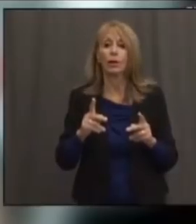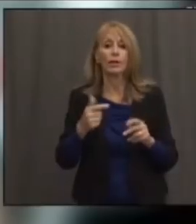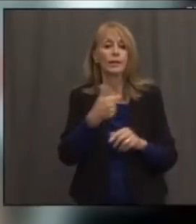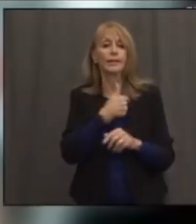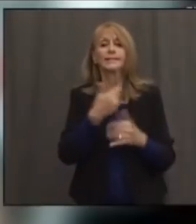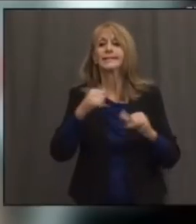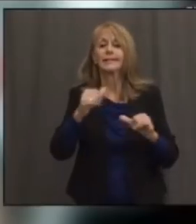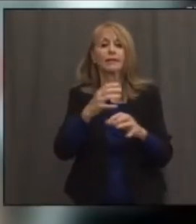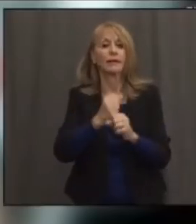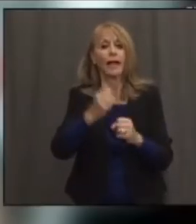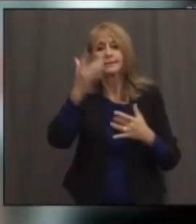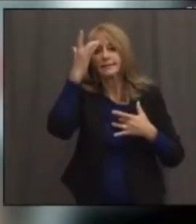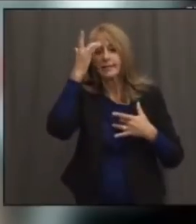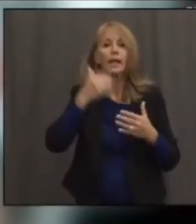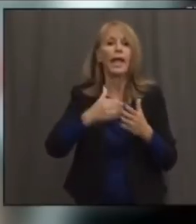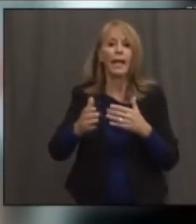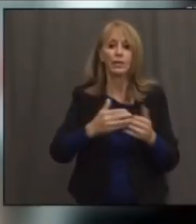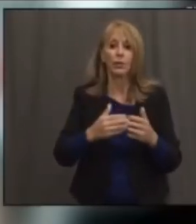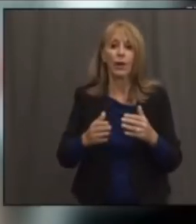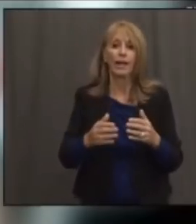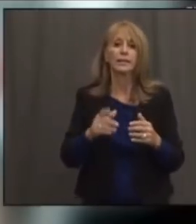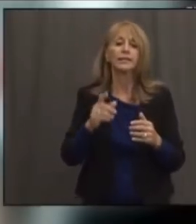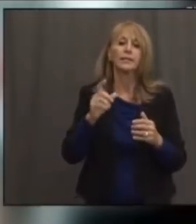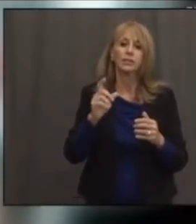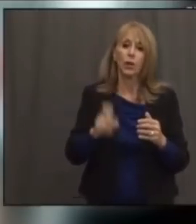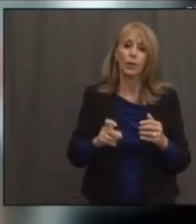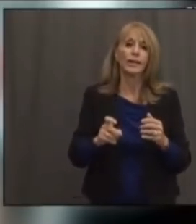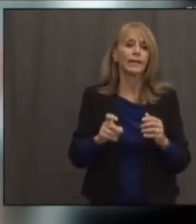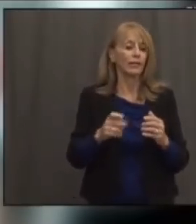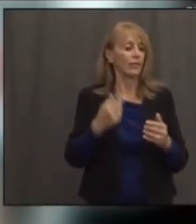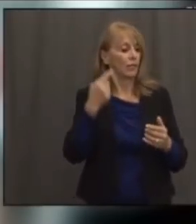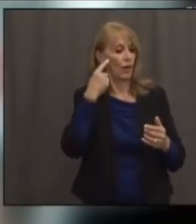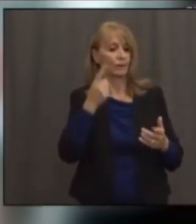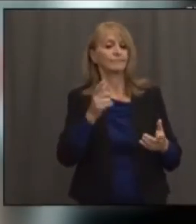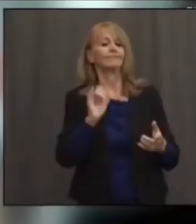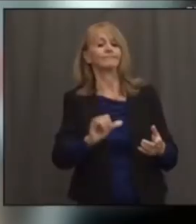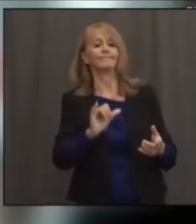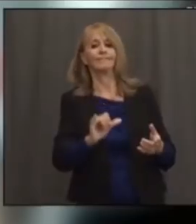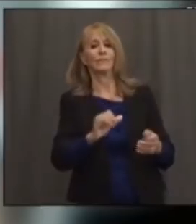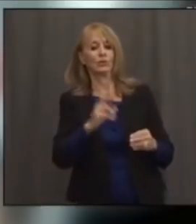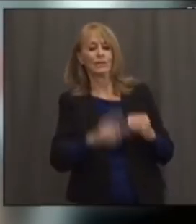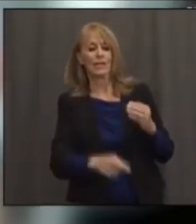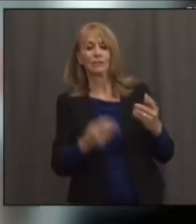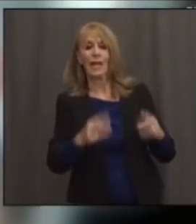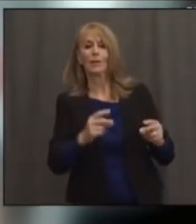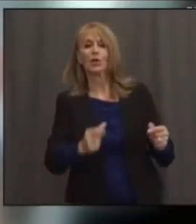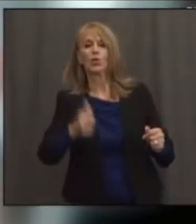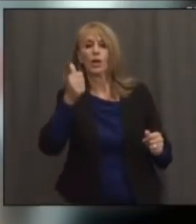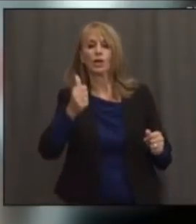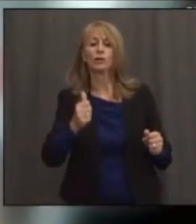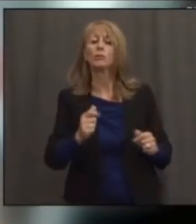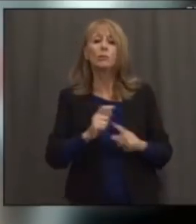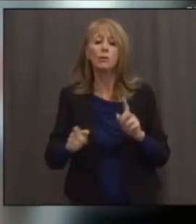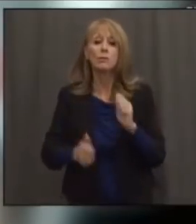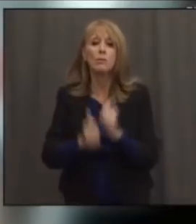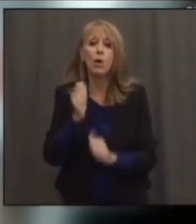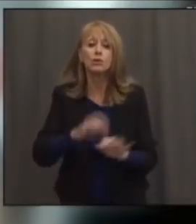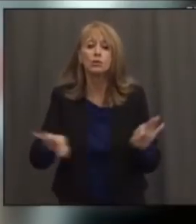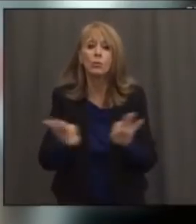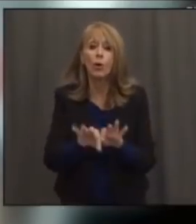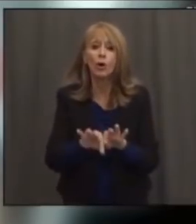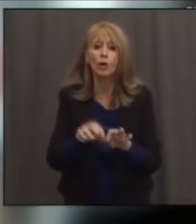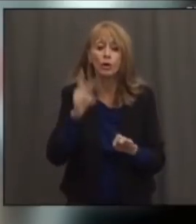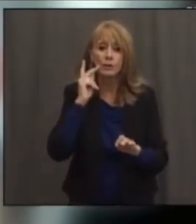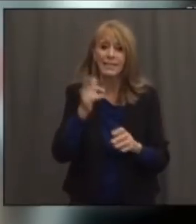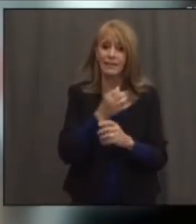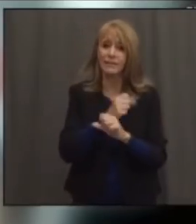got infected very quickly. And so we had a readout earlier than we expected. And that's the part that matters the most to determining the safety and